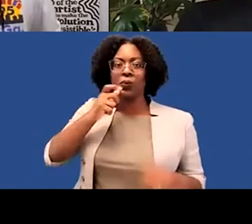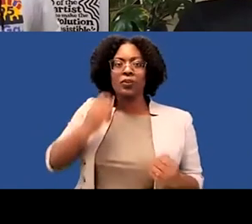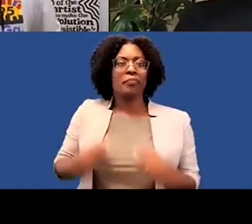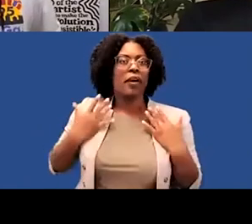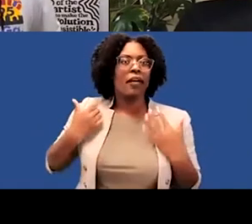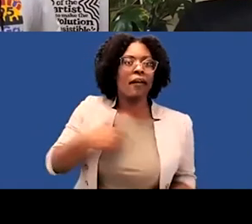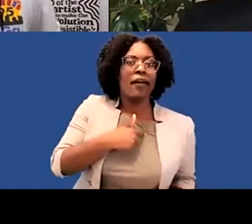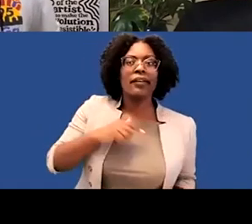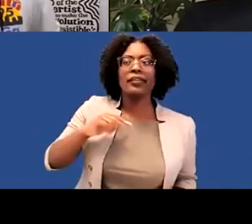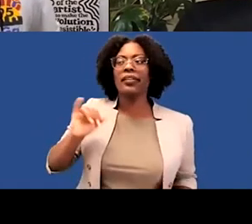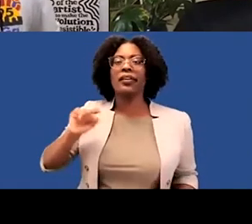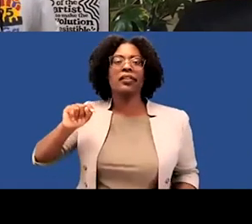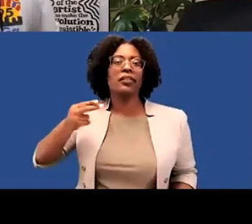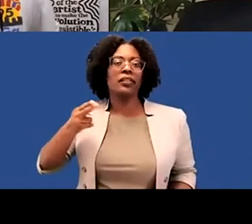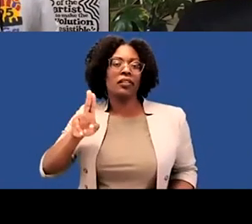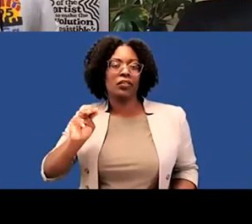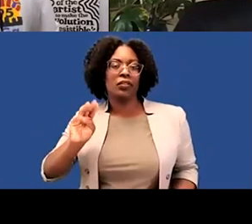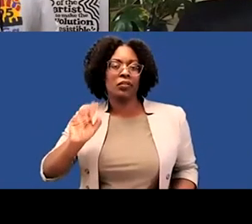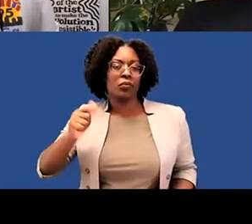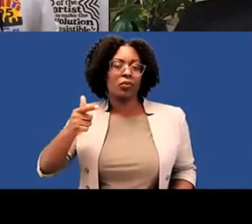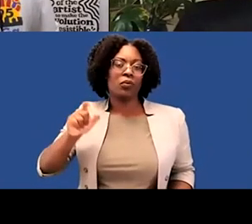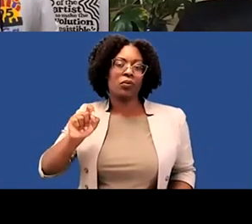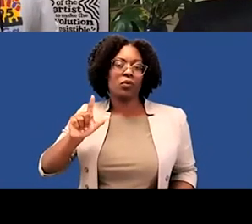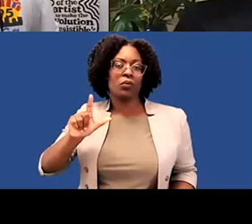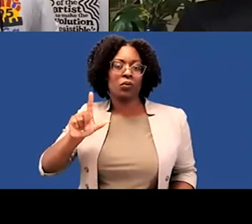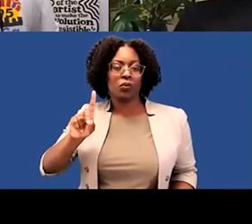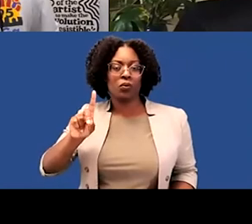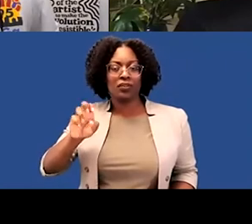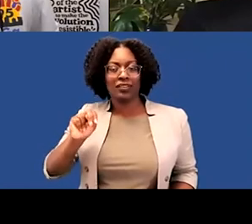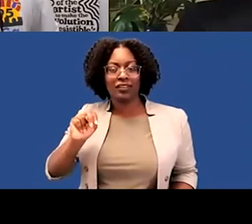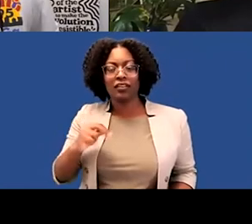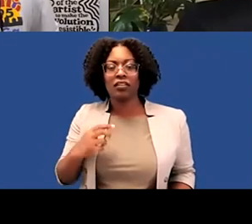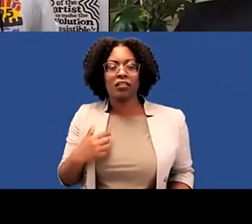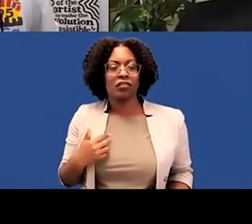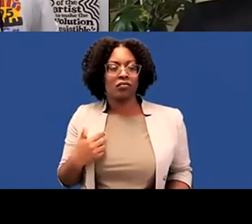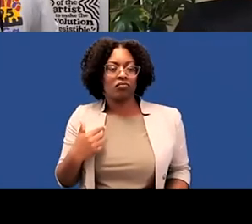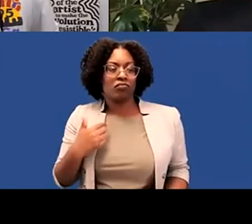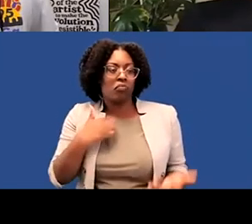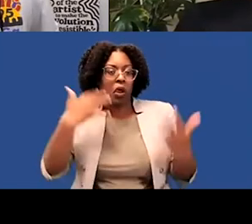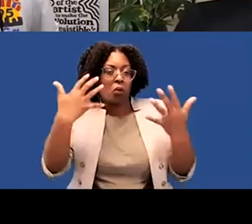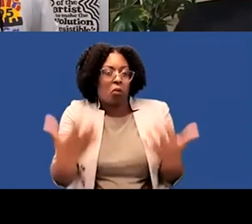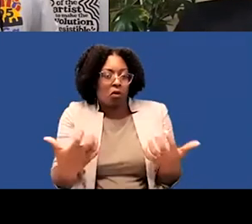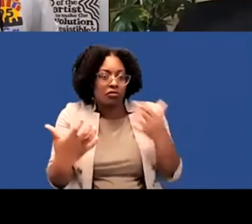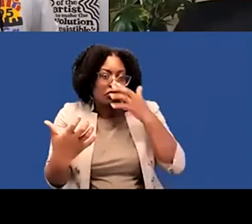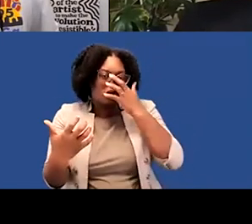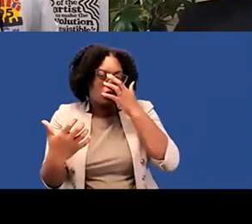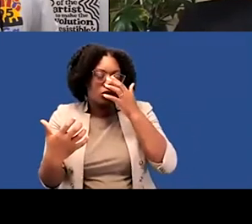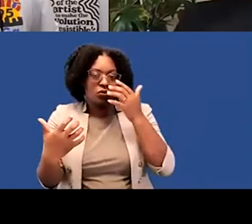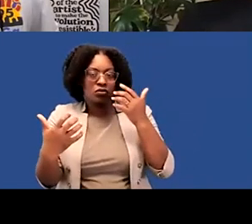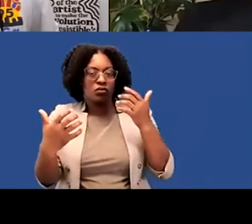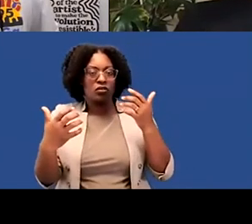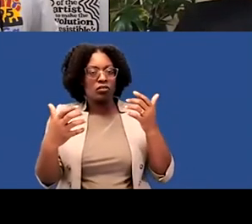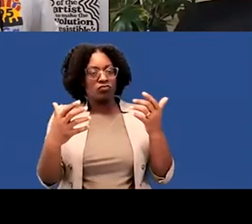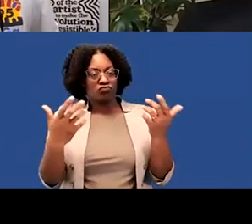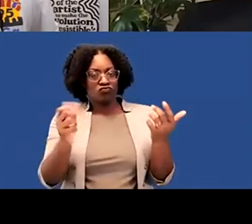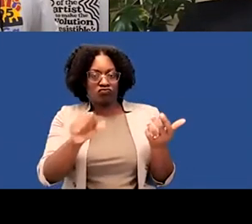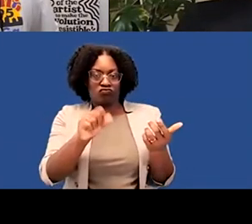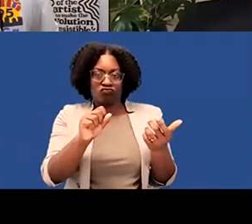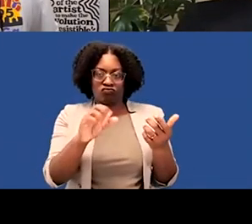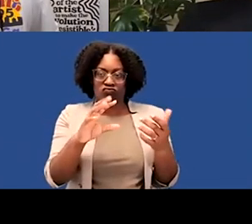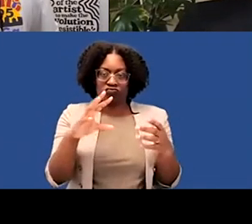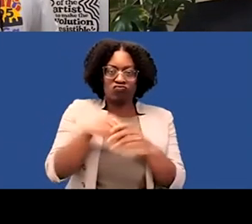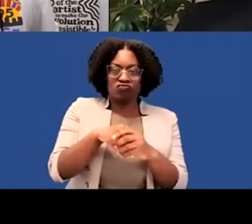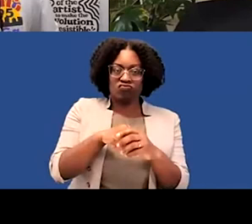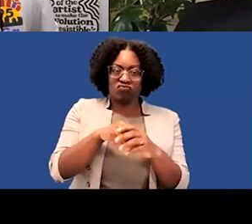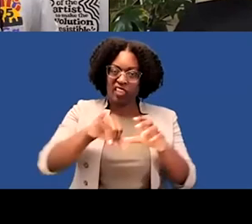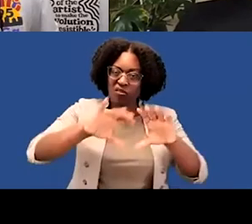wanted to really be in that, I don't know, I wanted to sit at that communal, I wanted to break that communal bread. And that felt